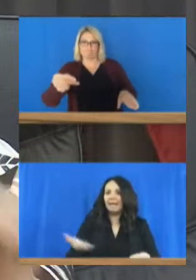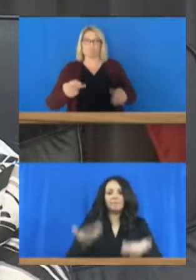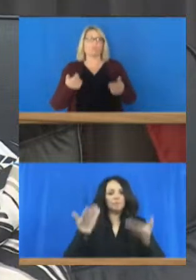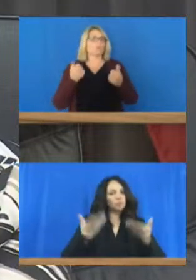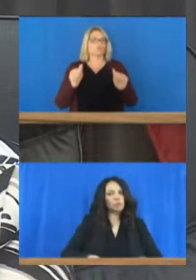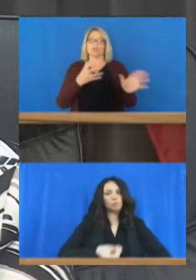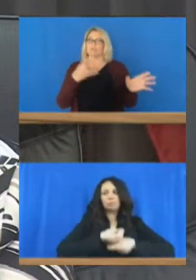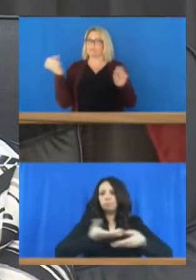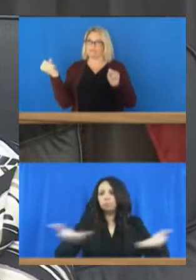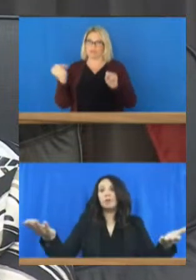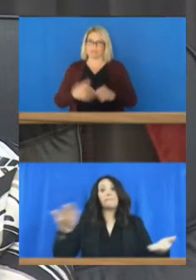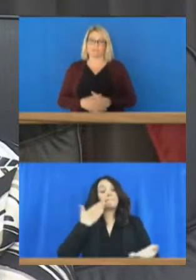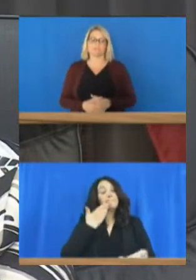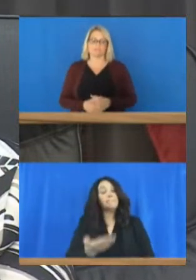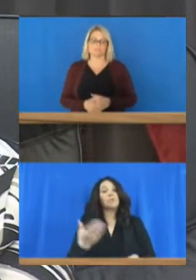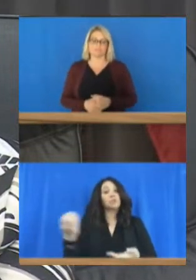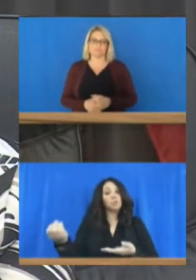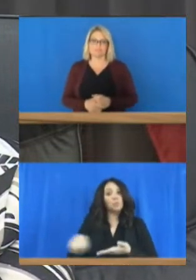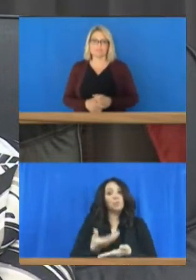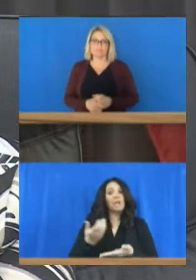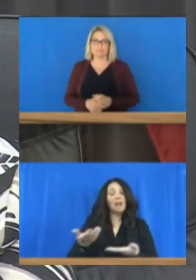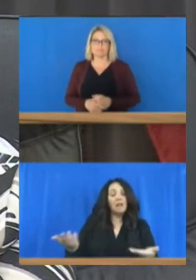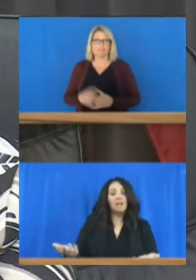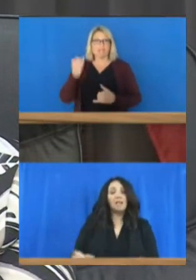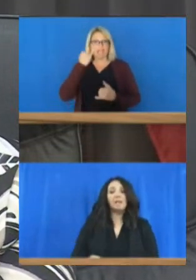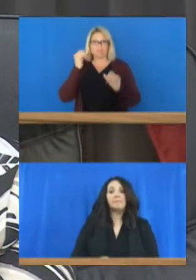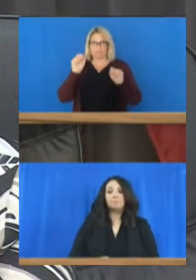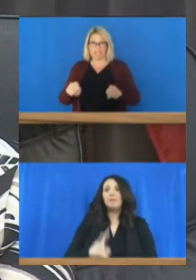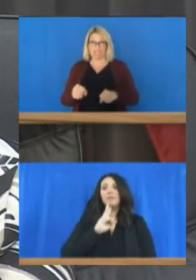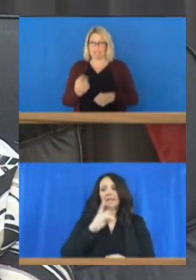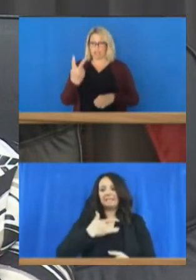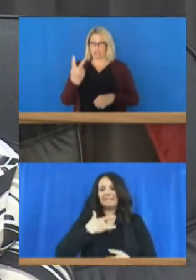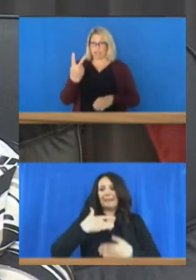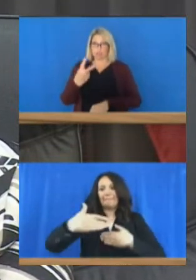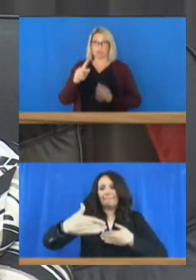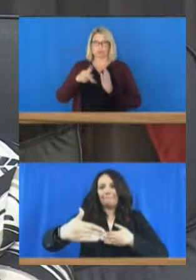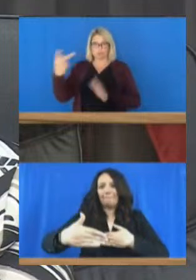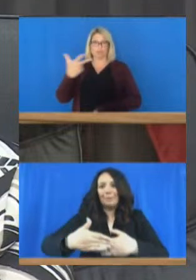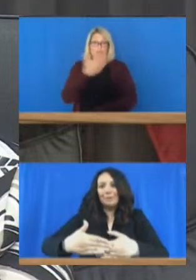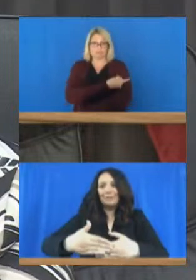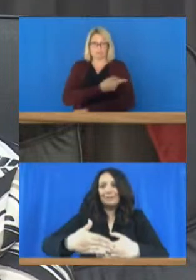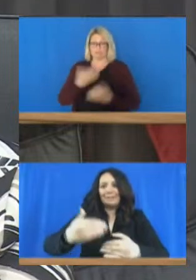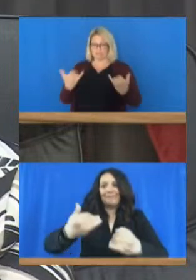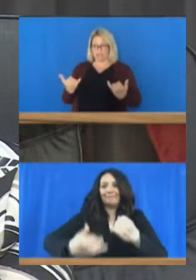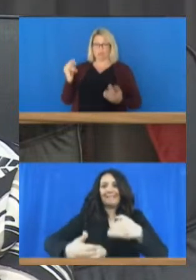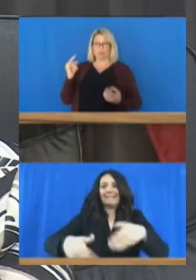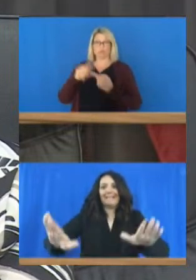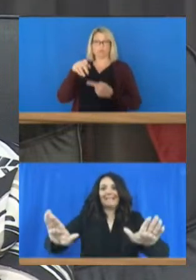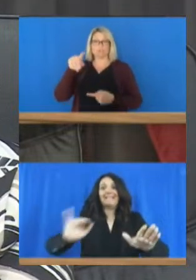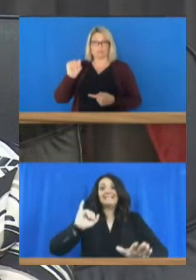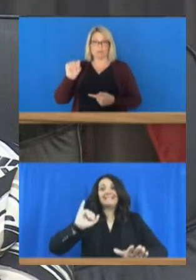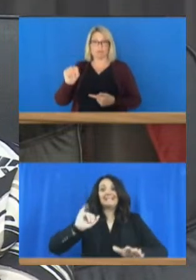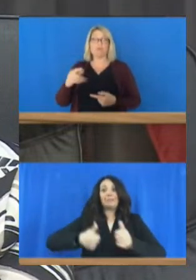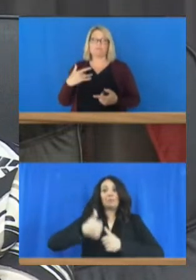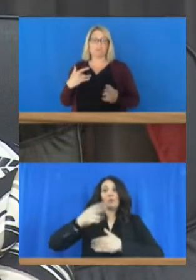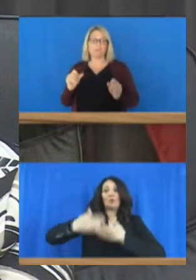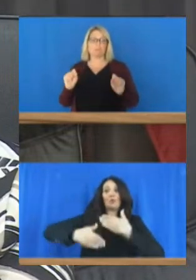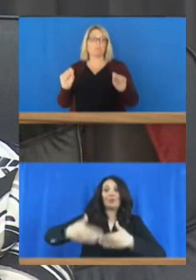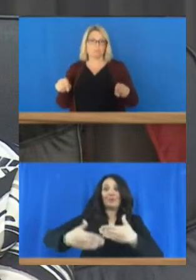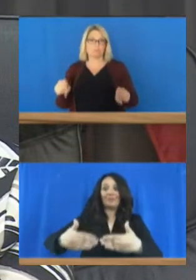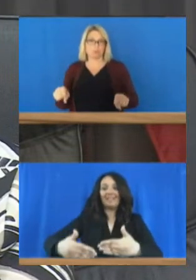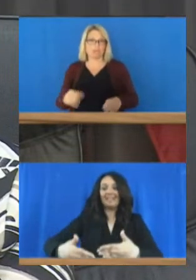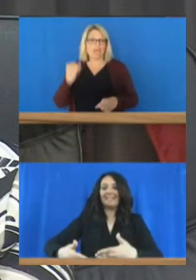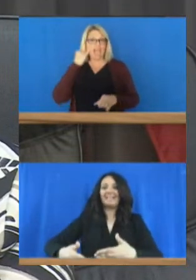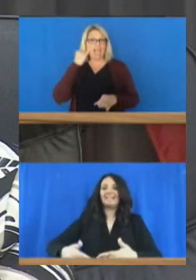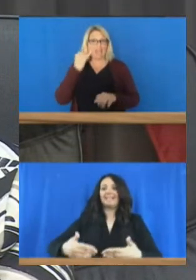easing of restrictions tied directly to the percentage of the population that's vaccinated. Is New Brunswick working on something similar? And if